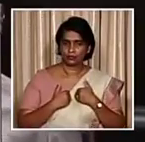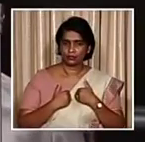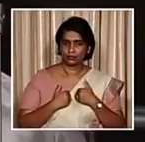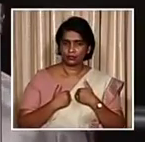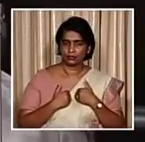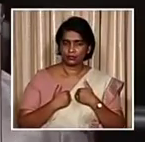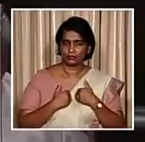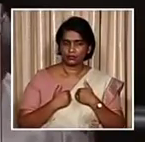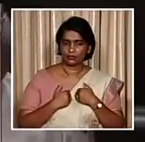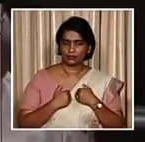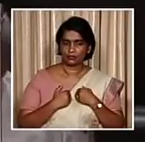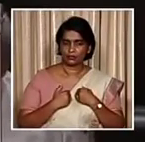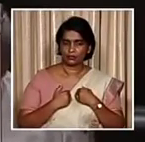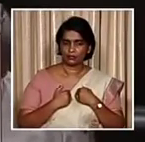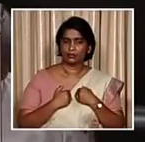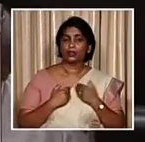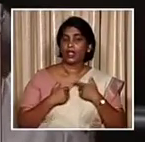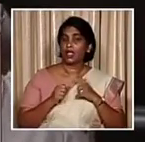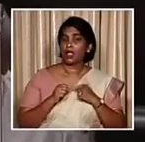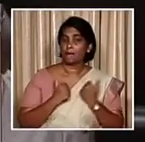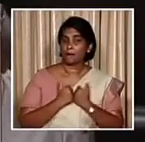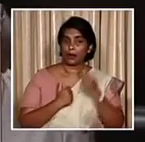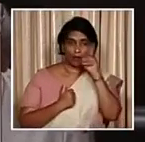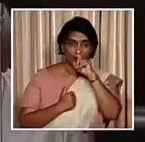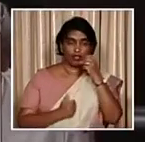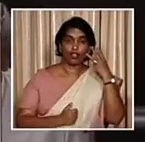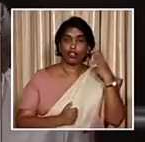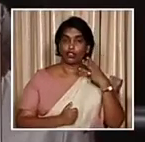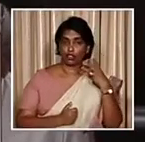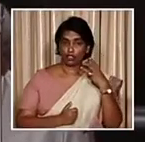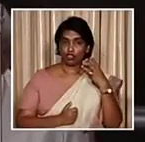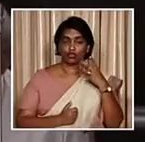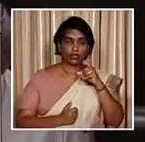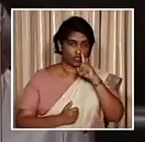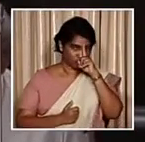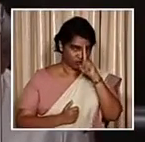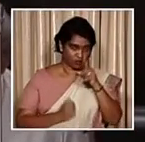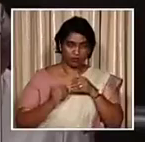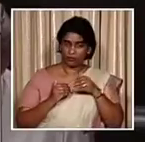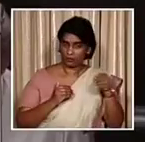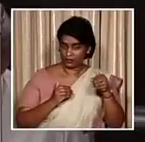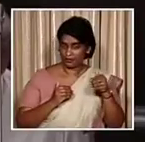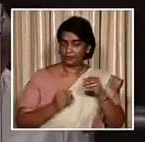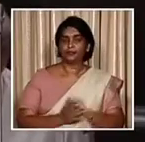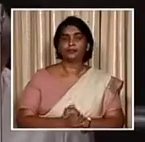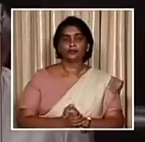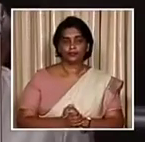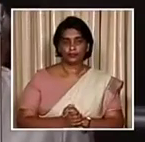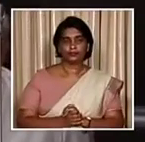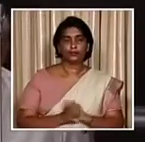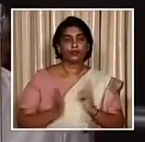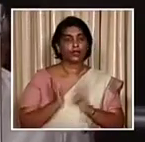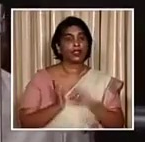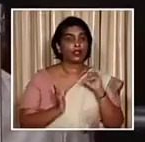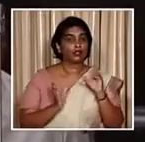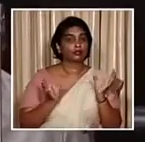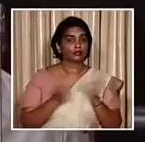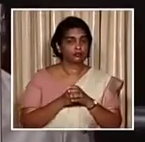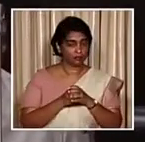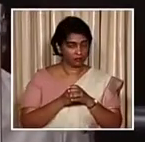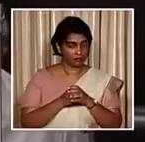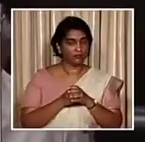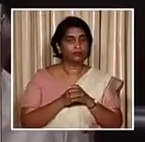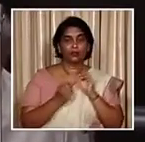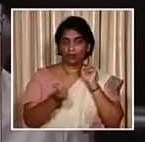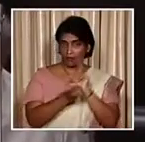third week of April, I will also meet them. I'll have my officials to meet them, but at the end of the day, there's only one issue. Yeah. Do you approve the report